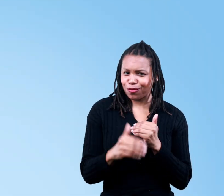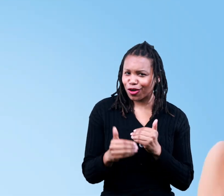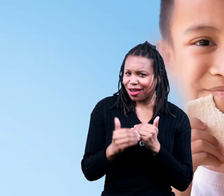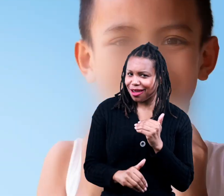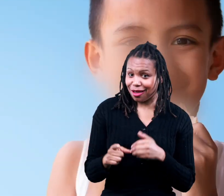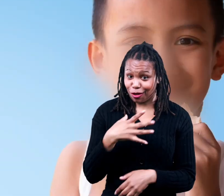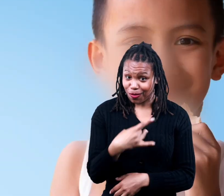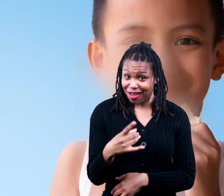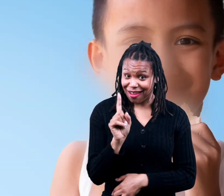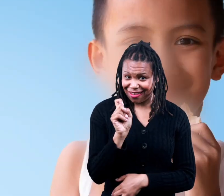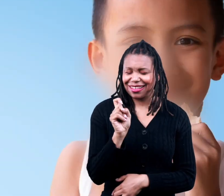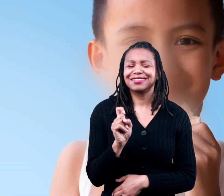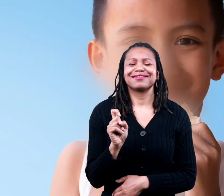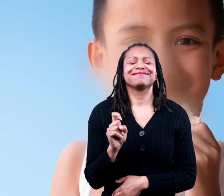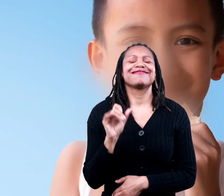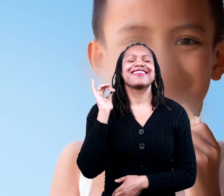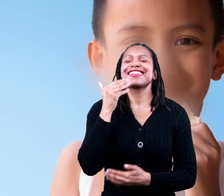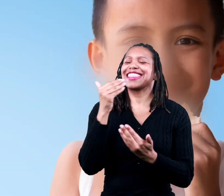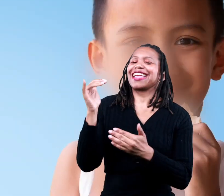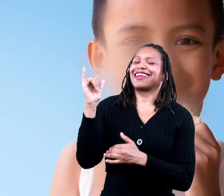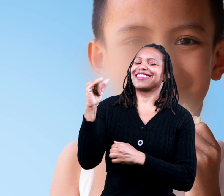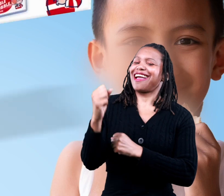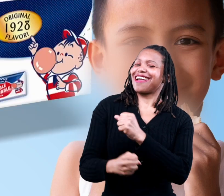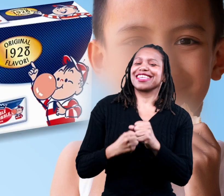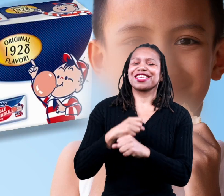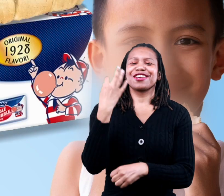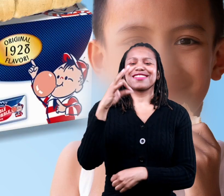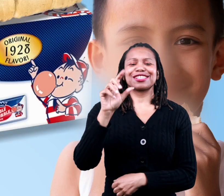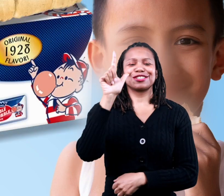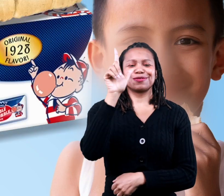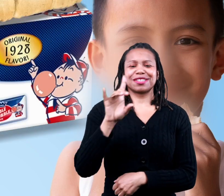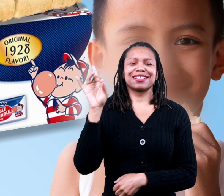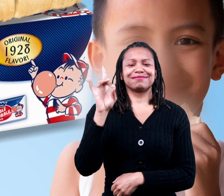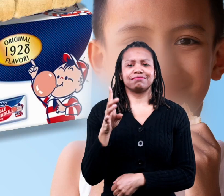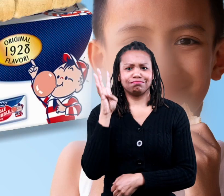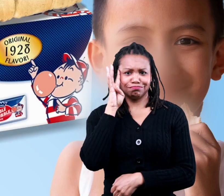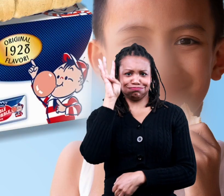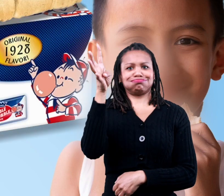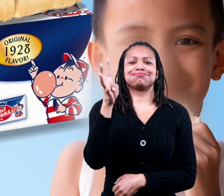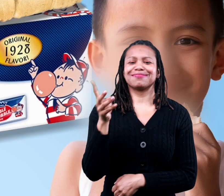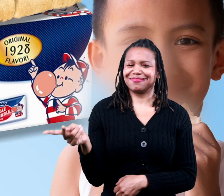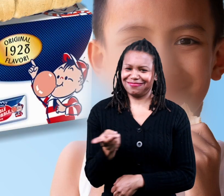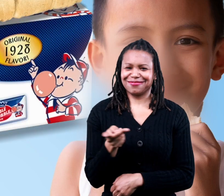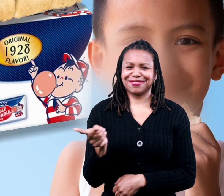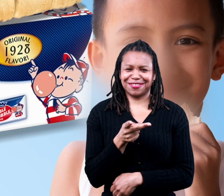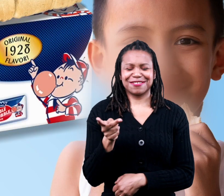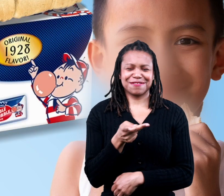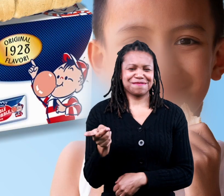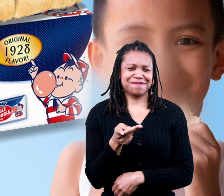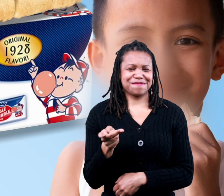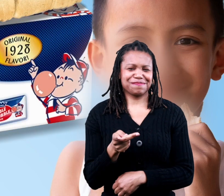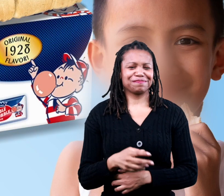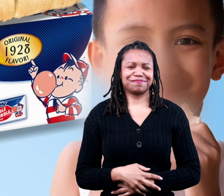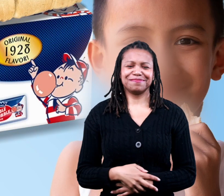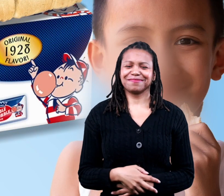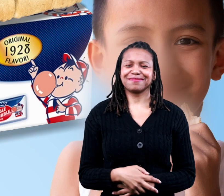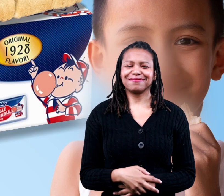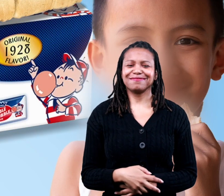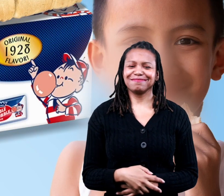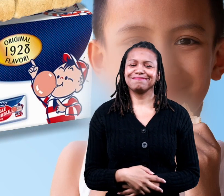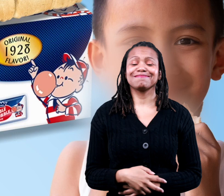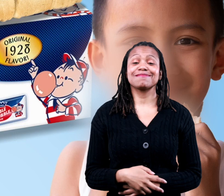chew bubblegum or eat bread? You can thank the year 1928 for the invention of bubblegum